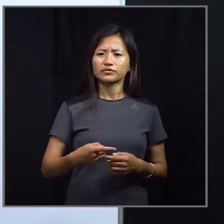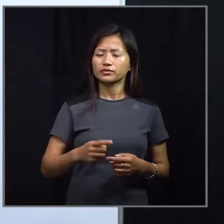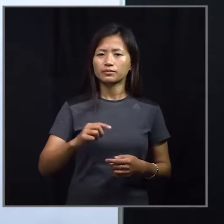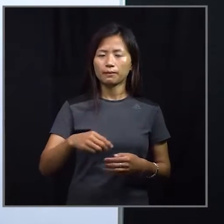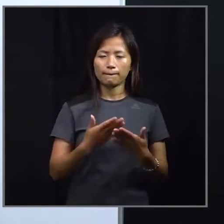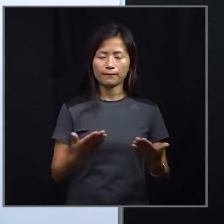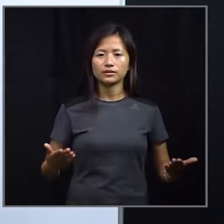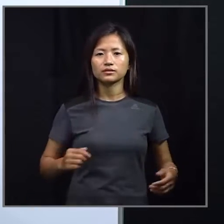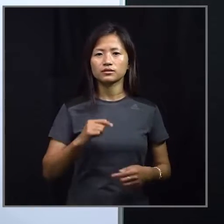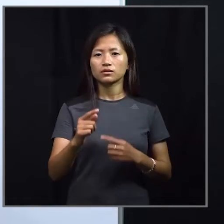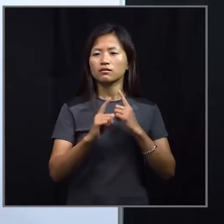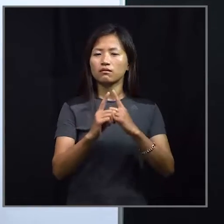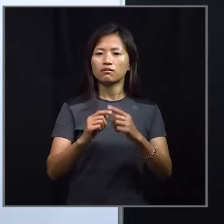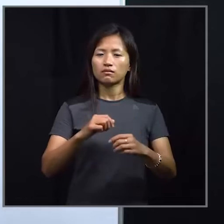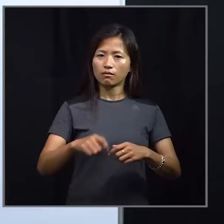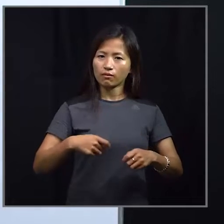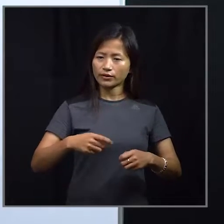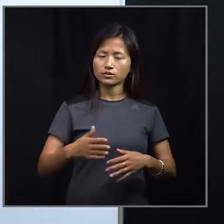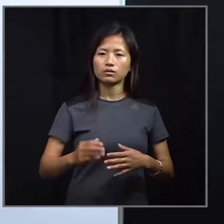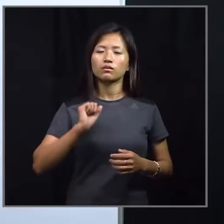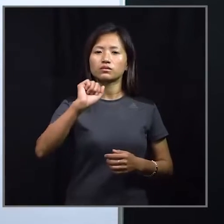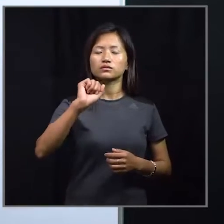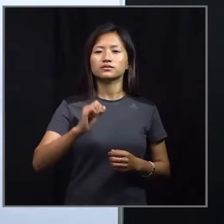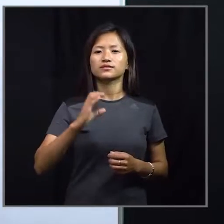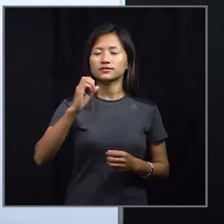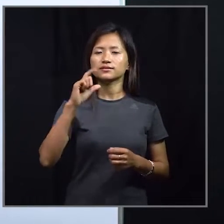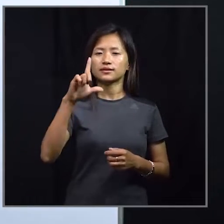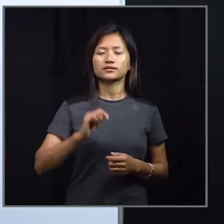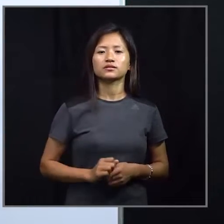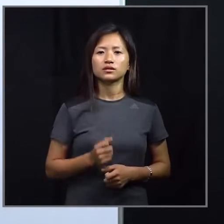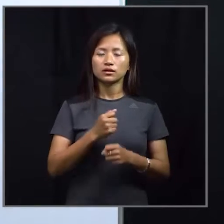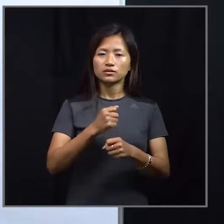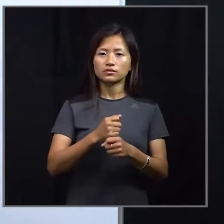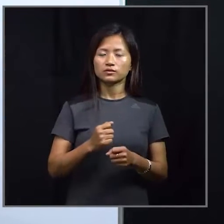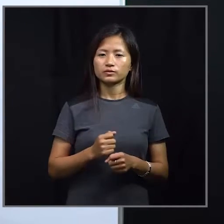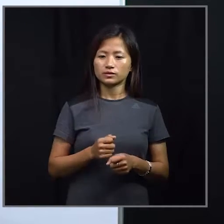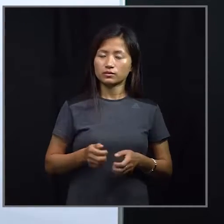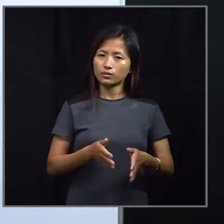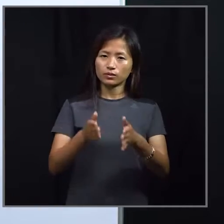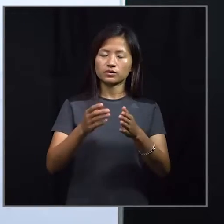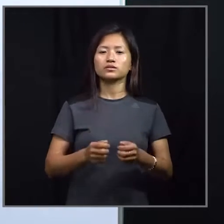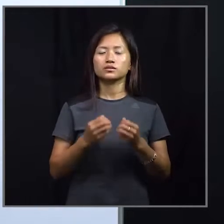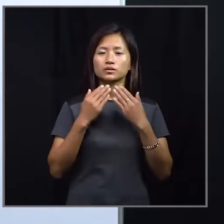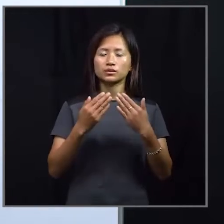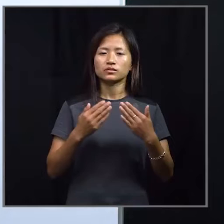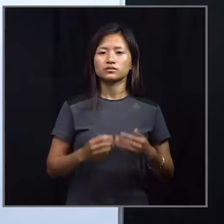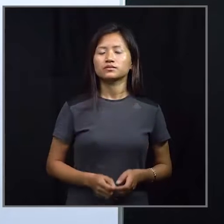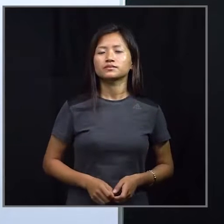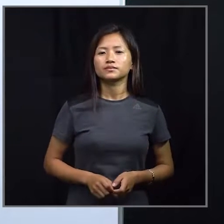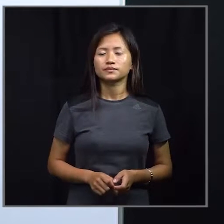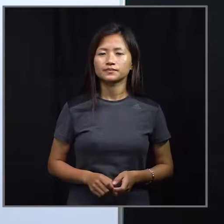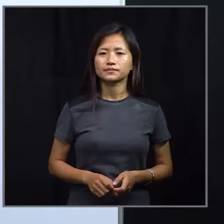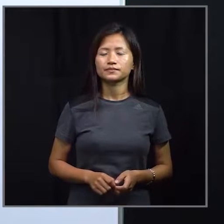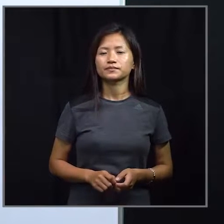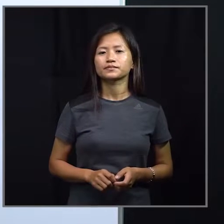Private schools, they're already running their own online classes. But for mainly government-run schools, we are doing this. So value judgment is